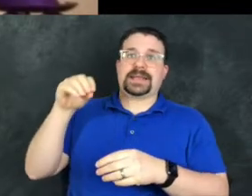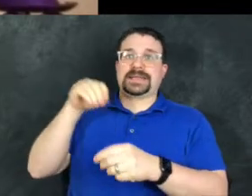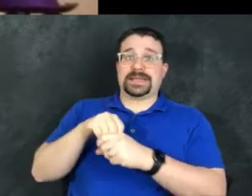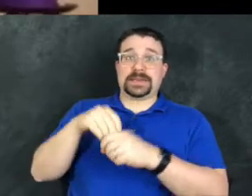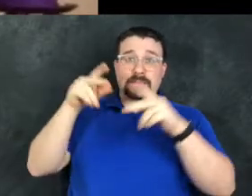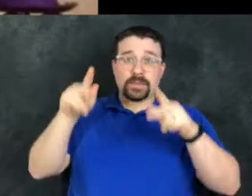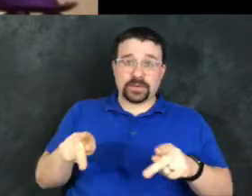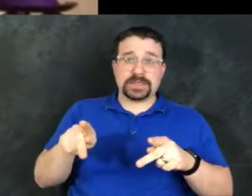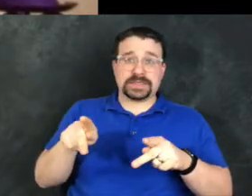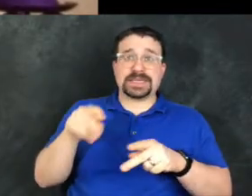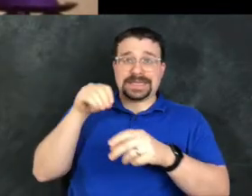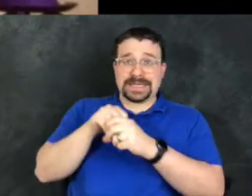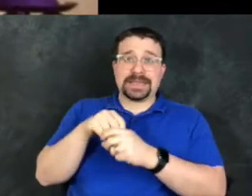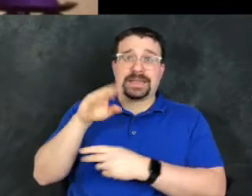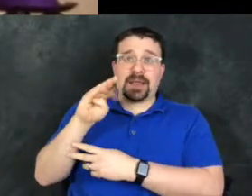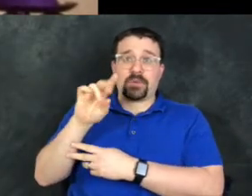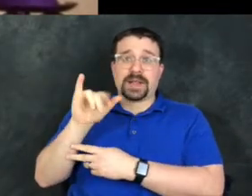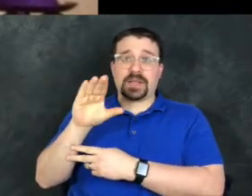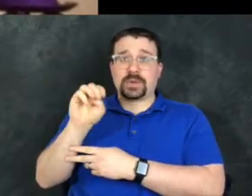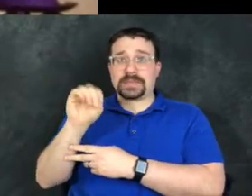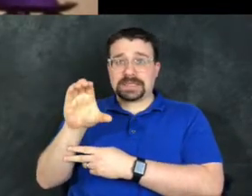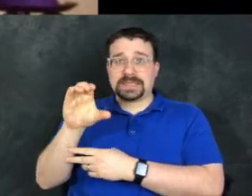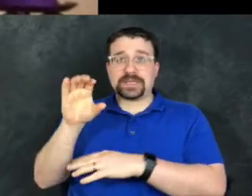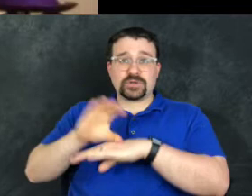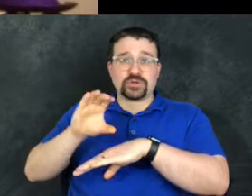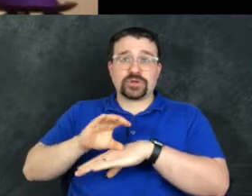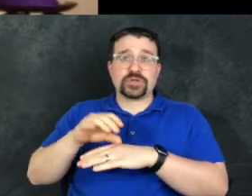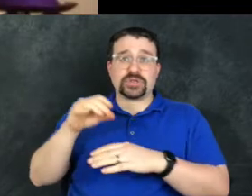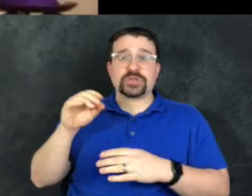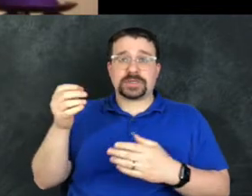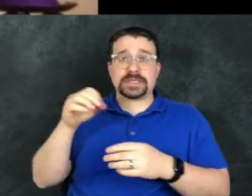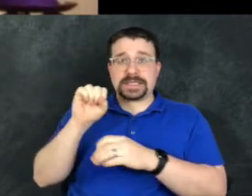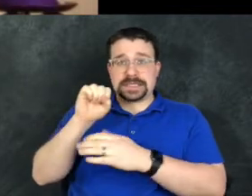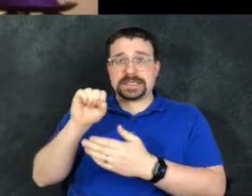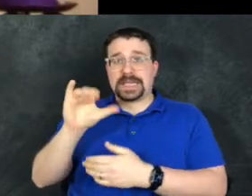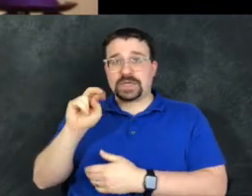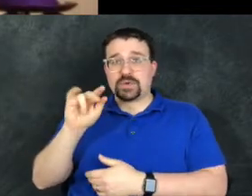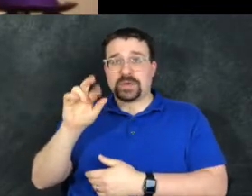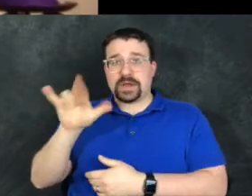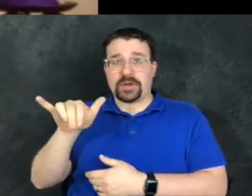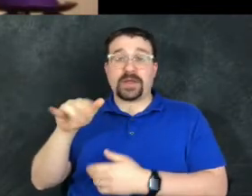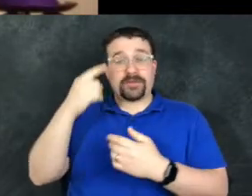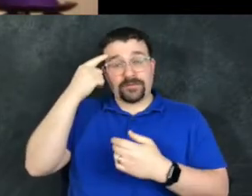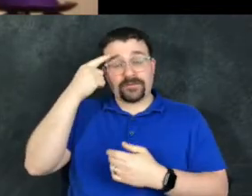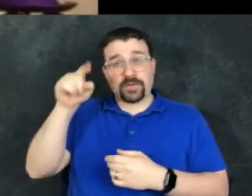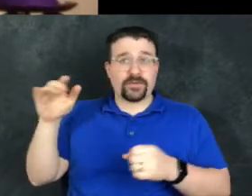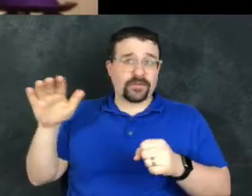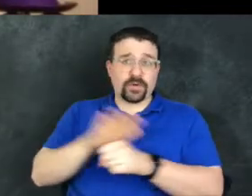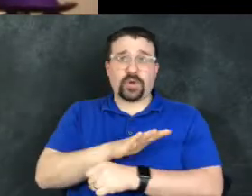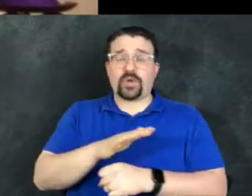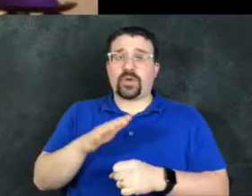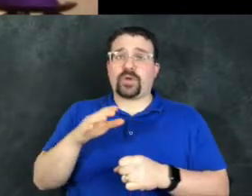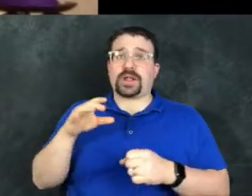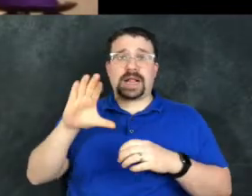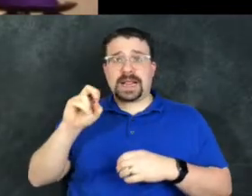back in person in the Bradley United Methodist Church sanctuary for